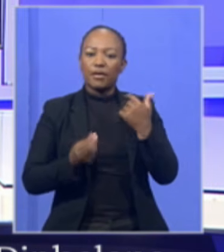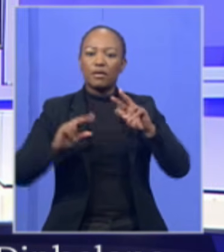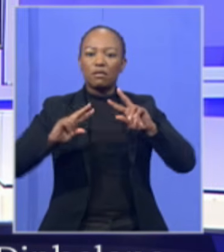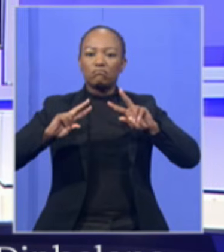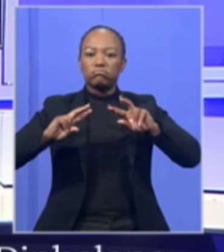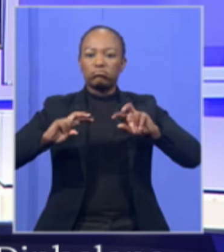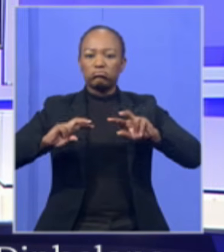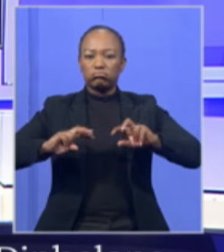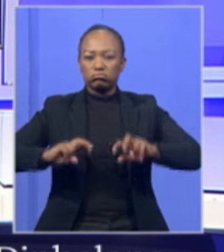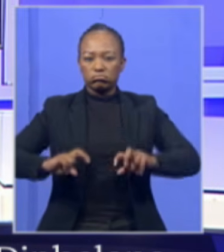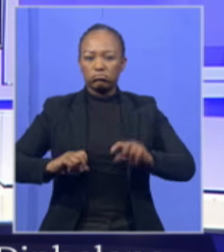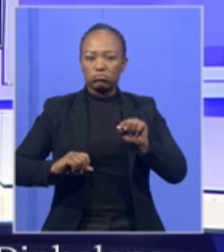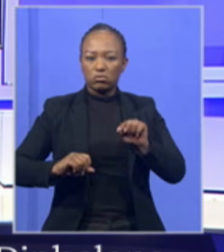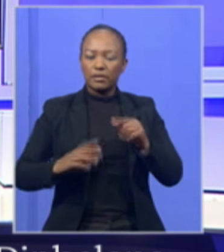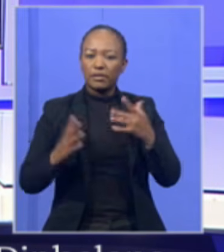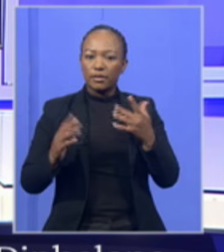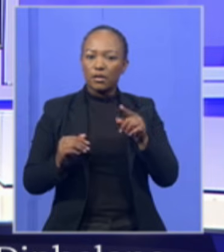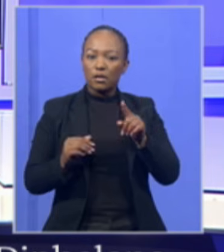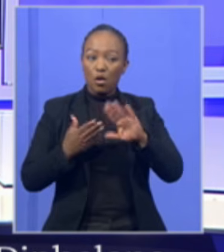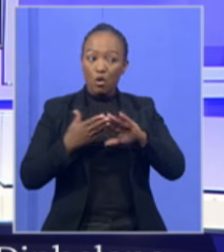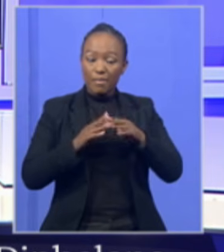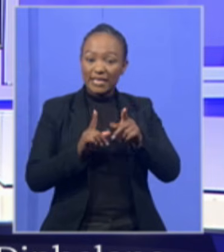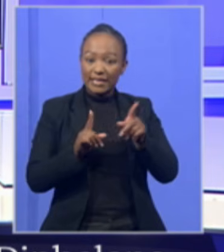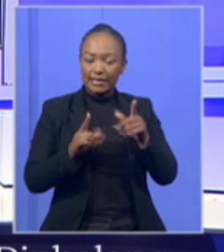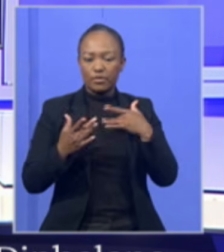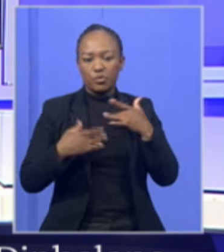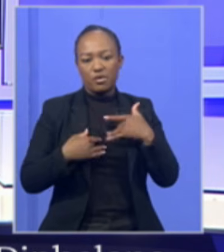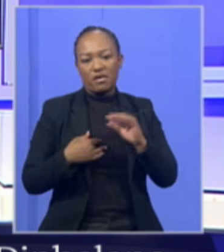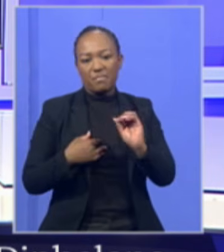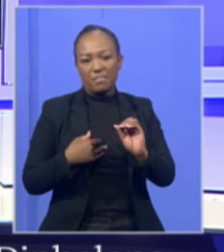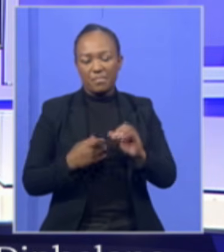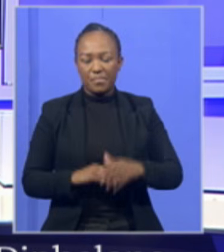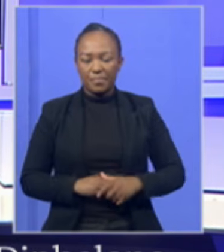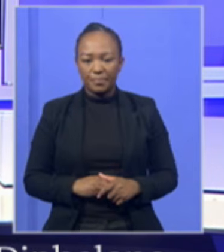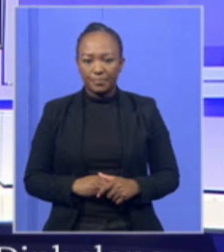tse di tseneletseng le ditlhagiso tsa baagi ba ba tshwenyegileng.